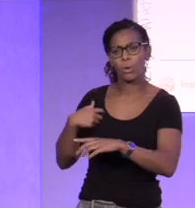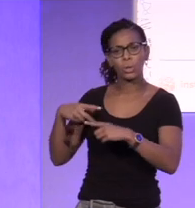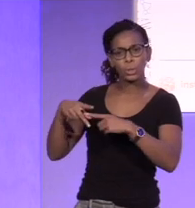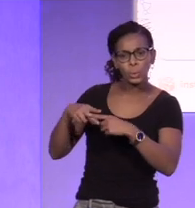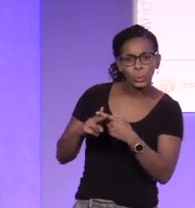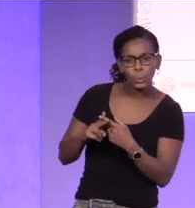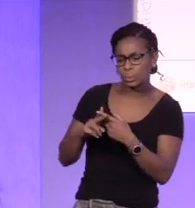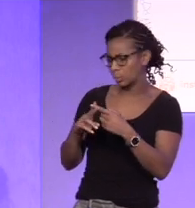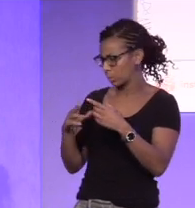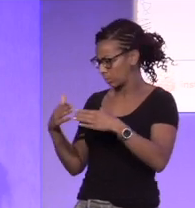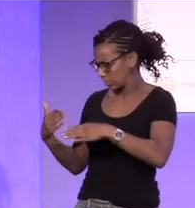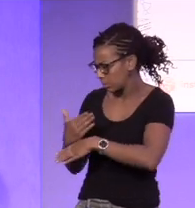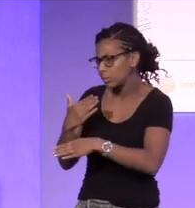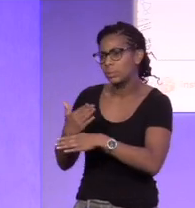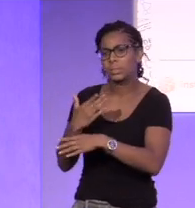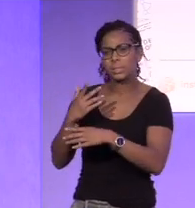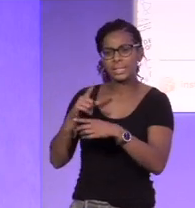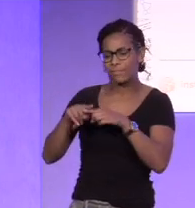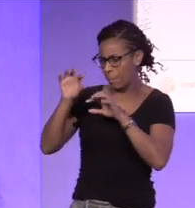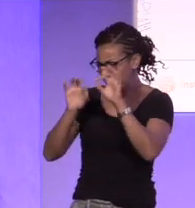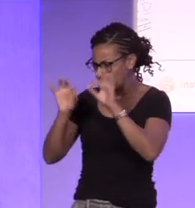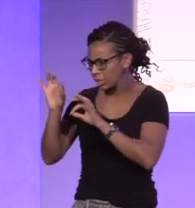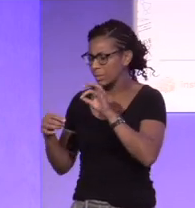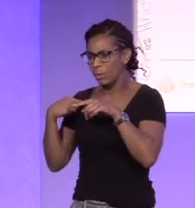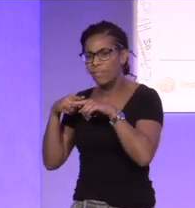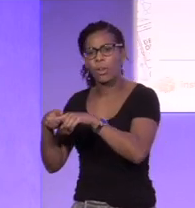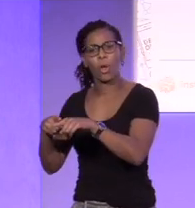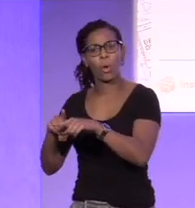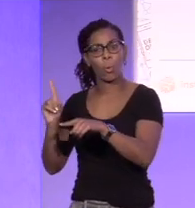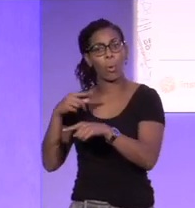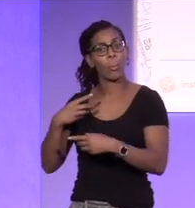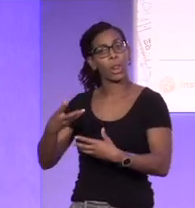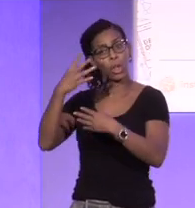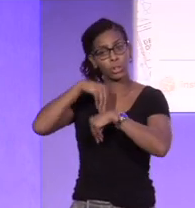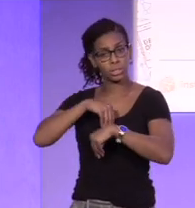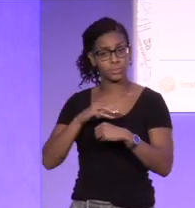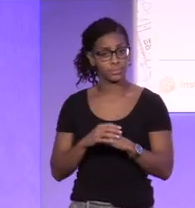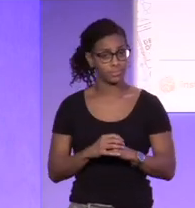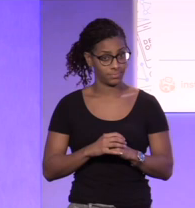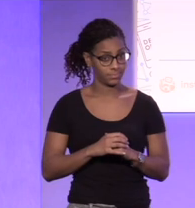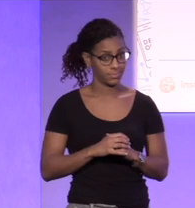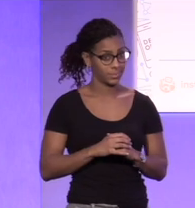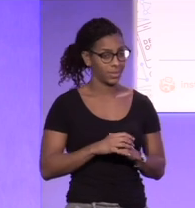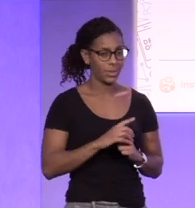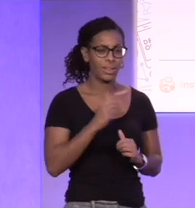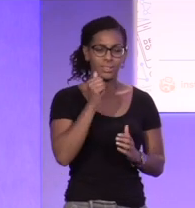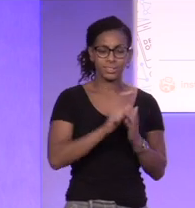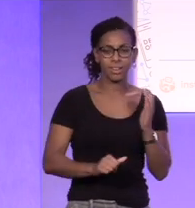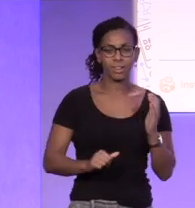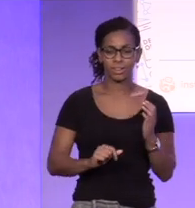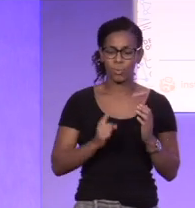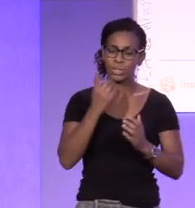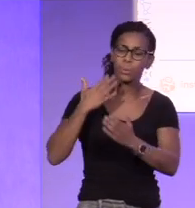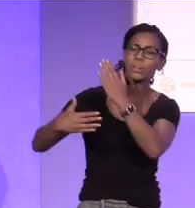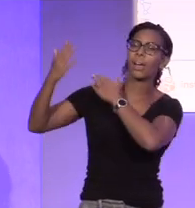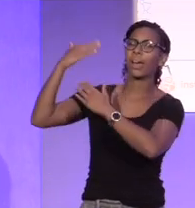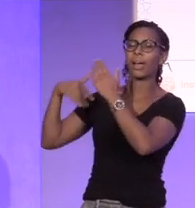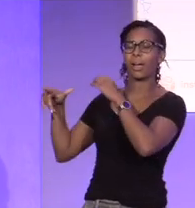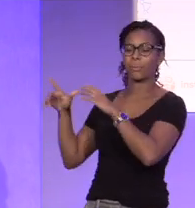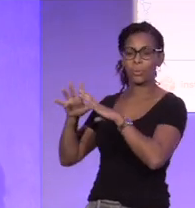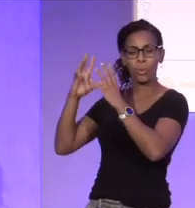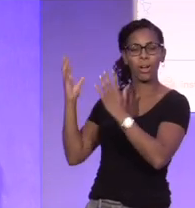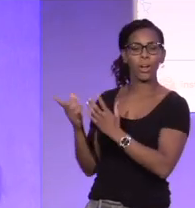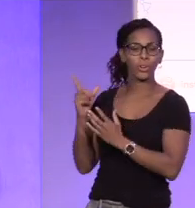the lessons that we learnt along the way. So, let's begin. Let's start this. Once upon a time, there was the world of Sky Betting and Gaming.